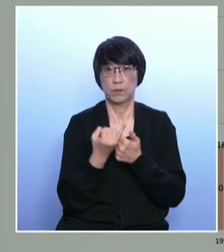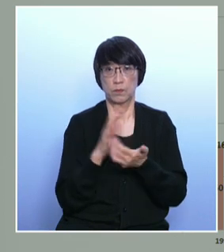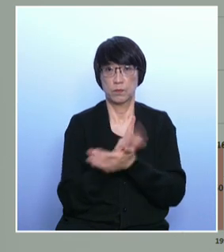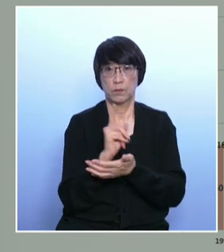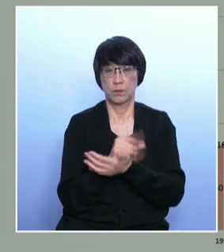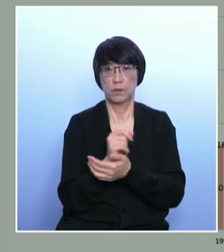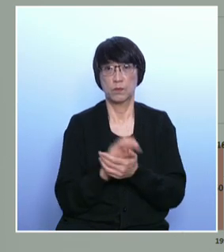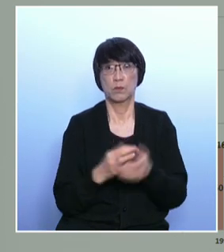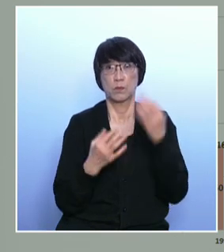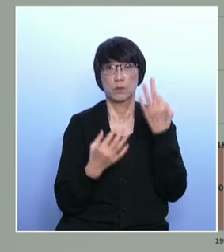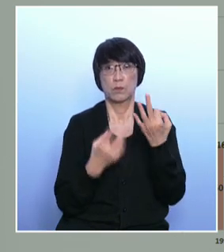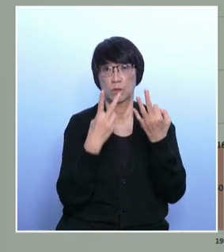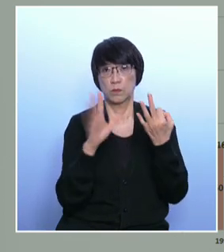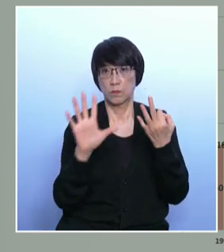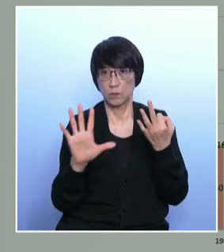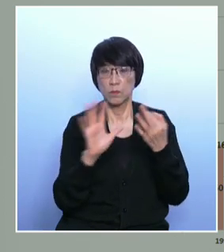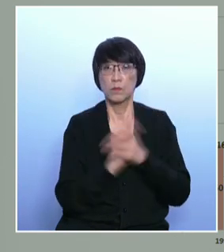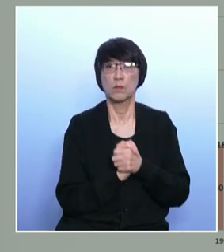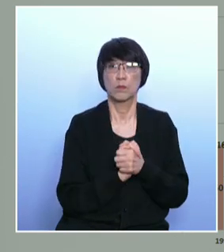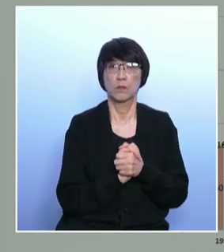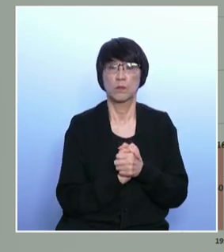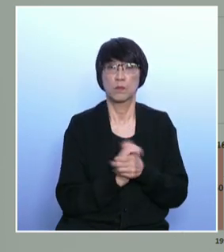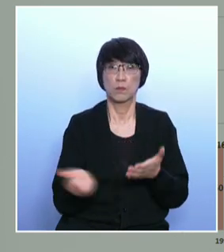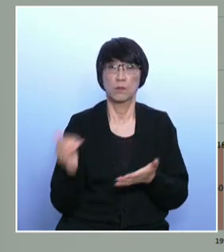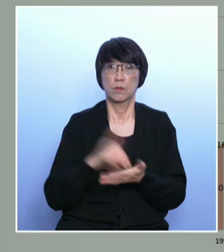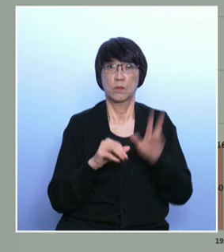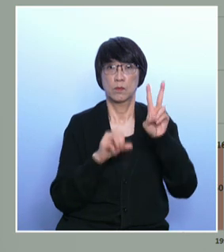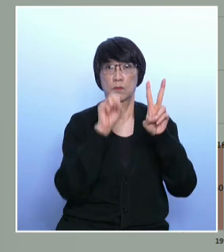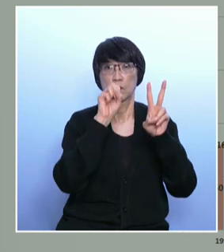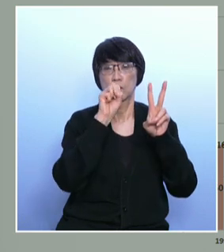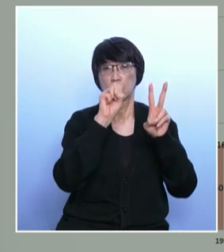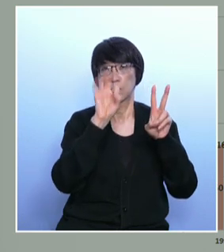an intake of 325